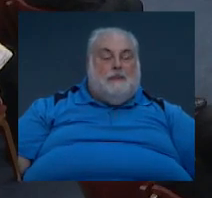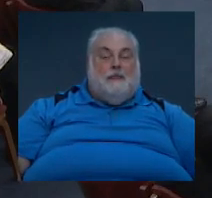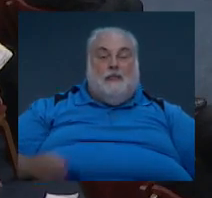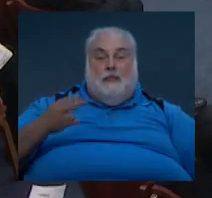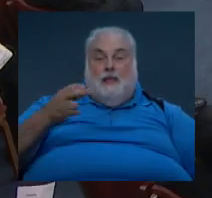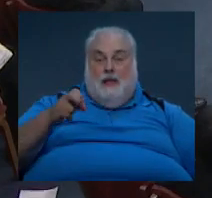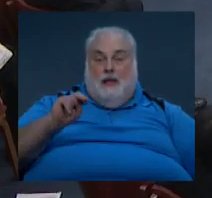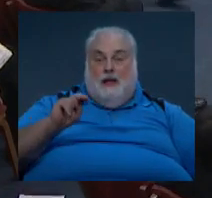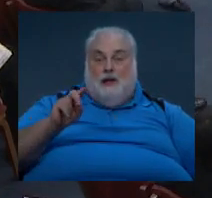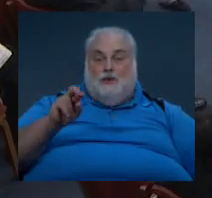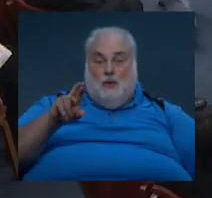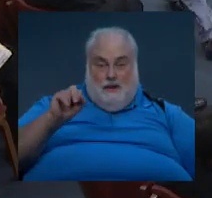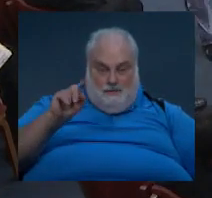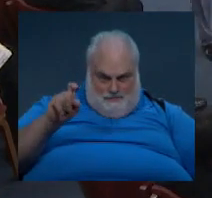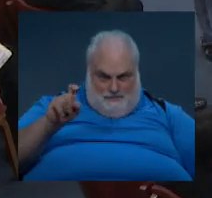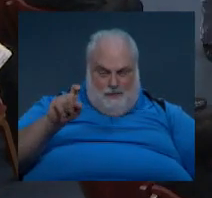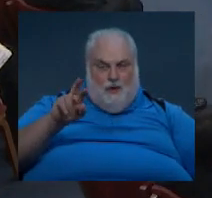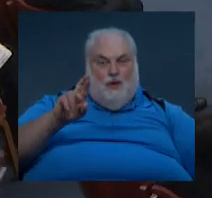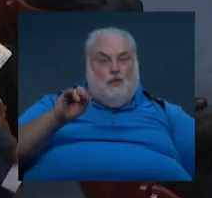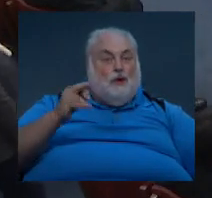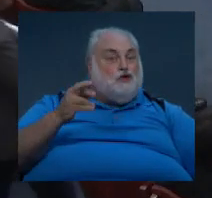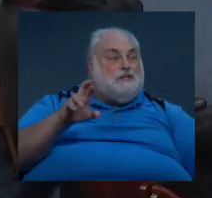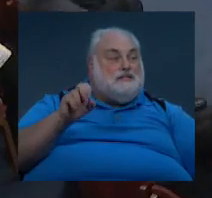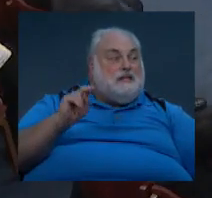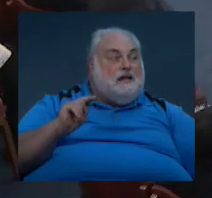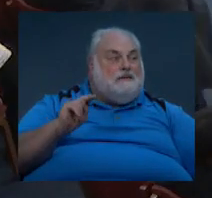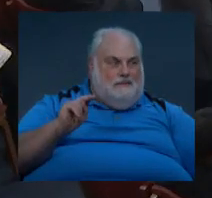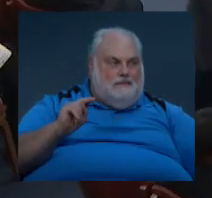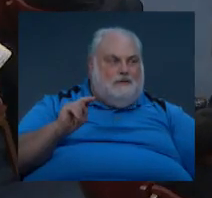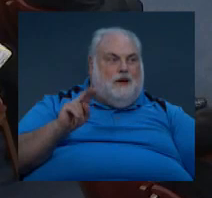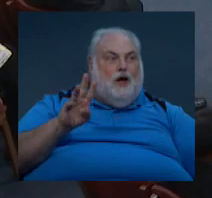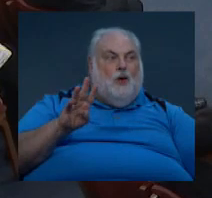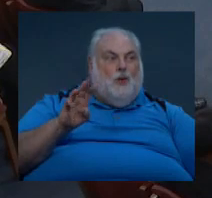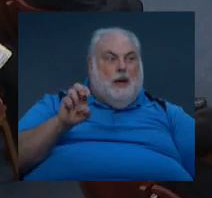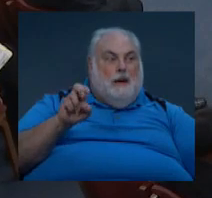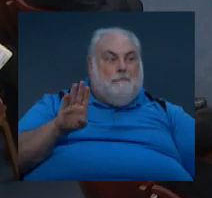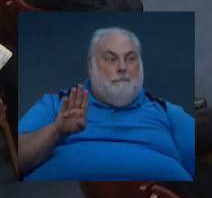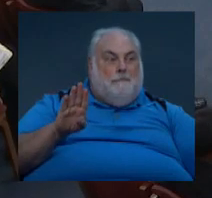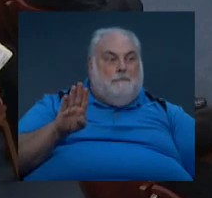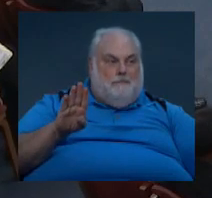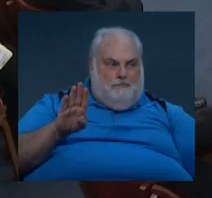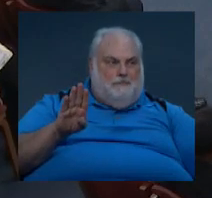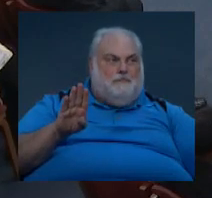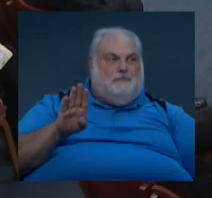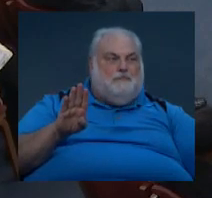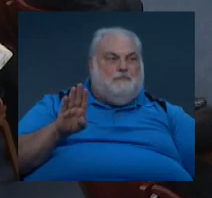Director Hendricks, Director Richardson, Director Webb. Those were okay.